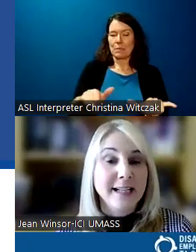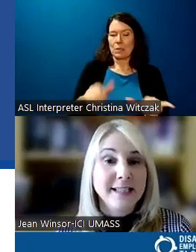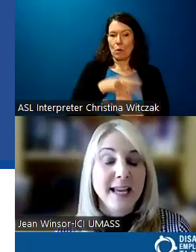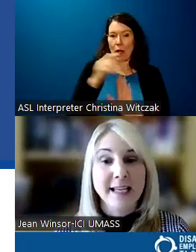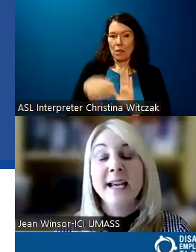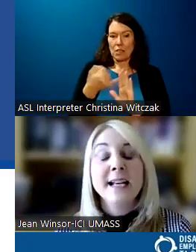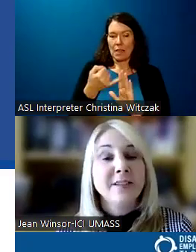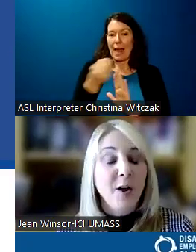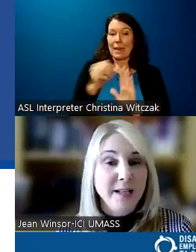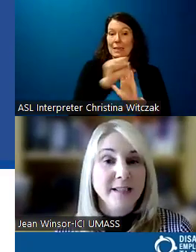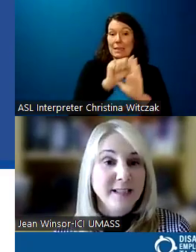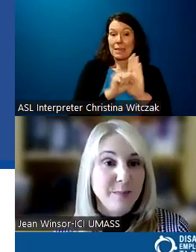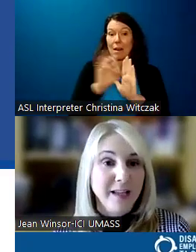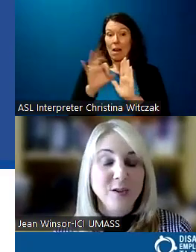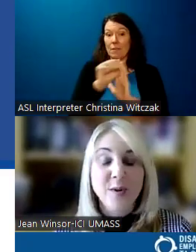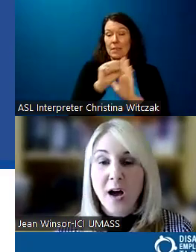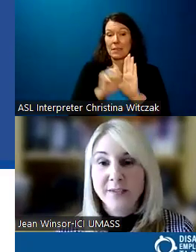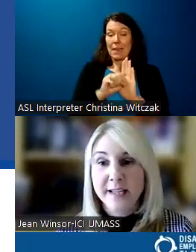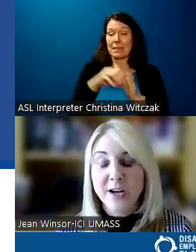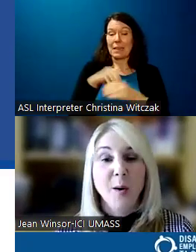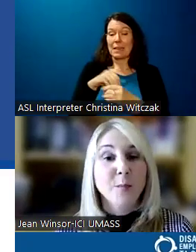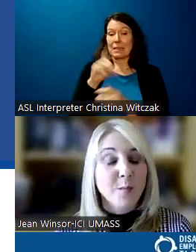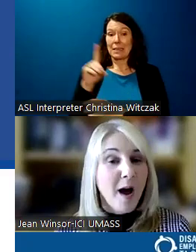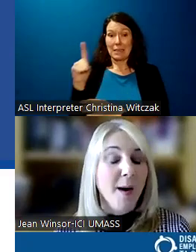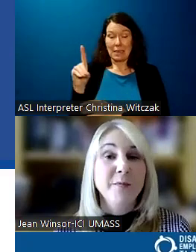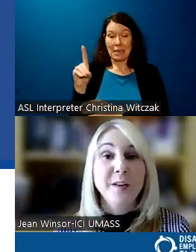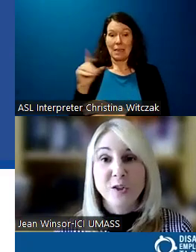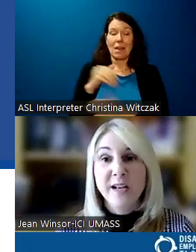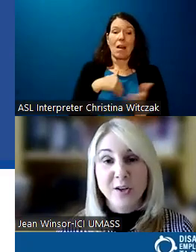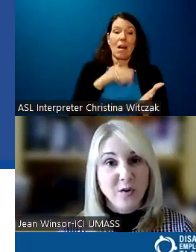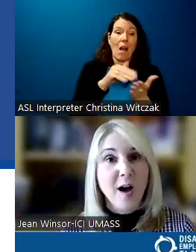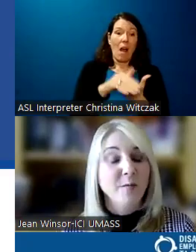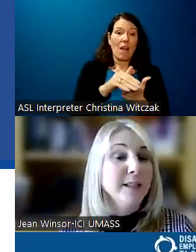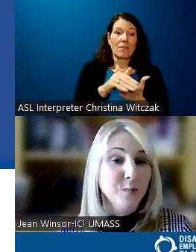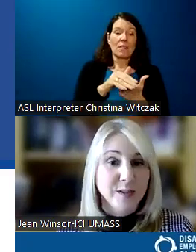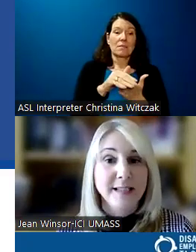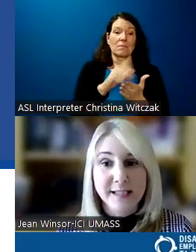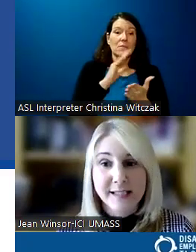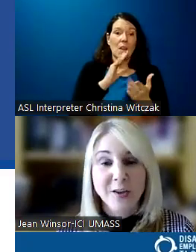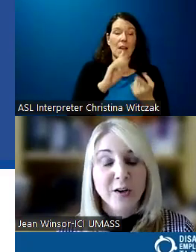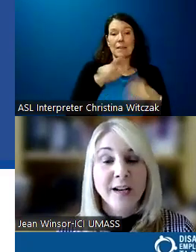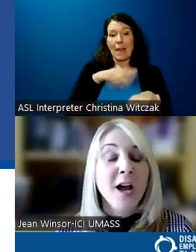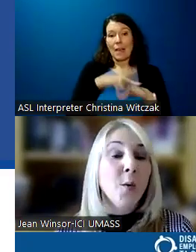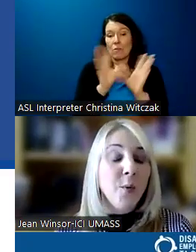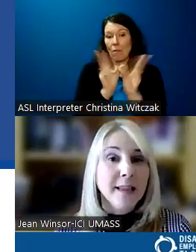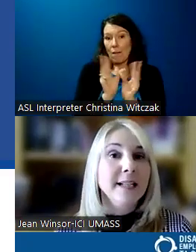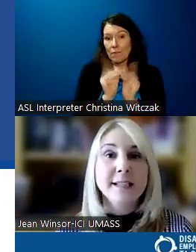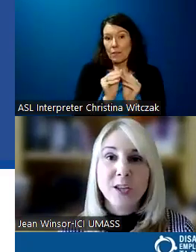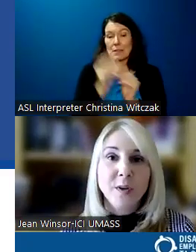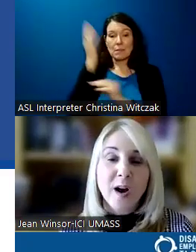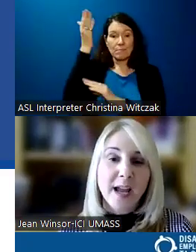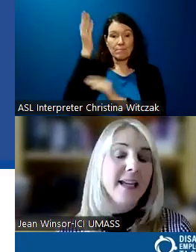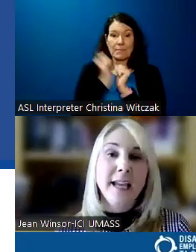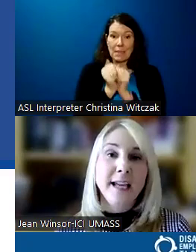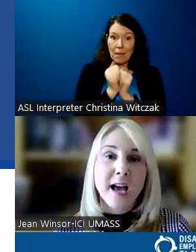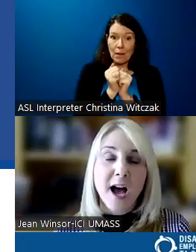the States and Developmental Disabilities. We often are featured at national conferences presenting together. And we like to say that